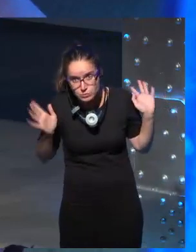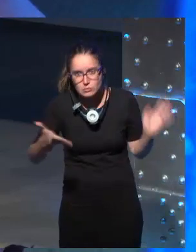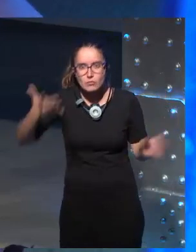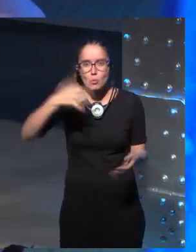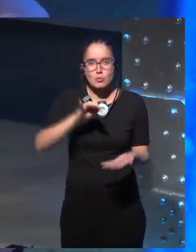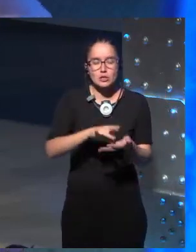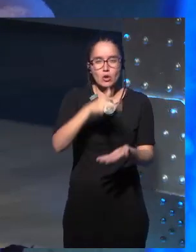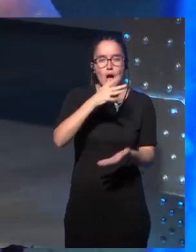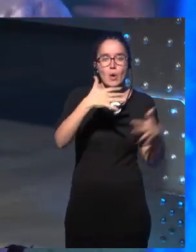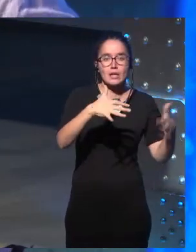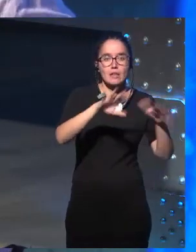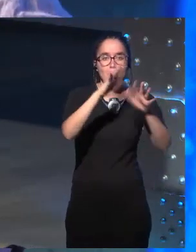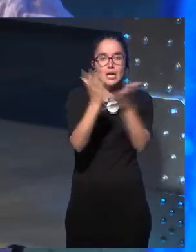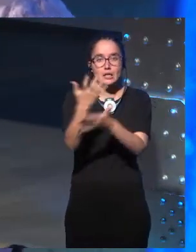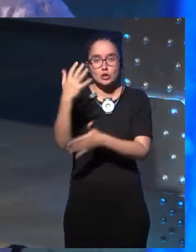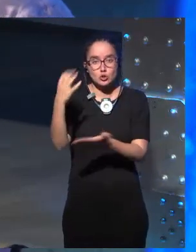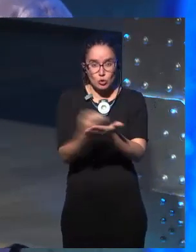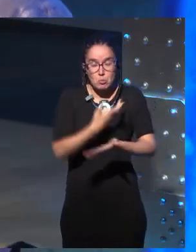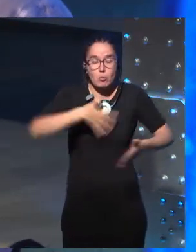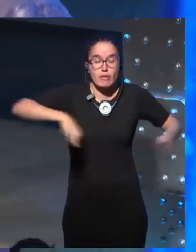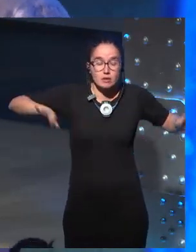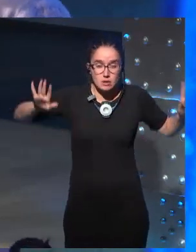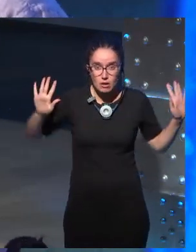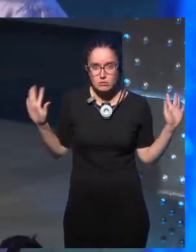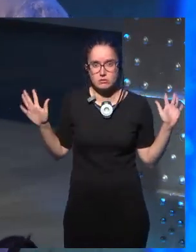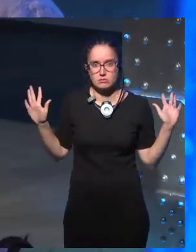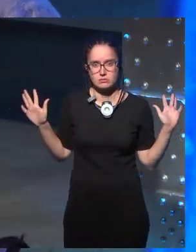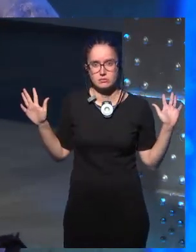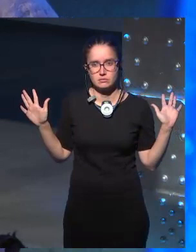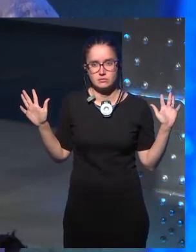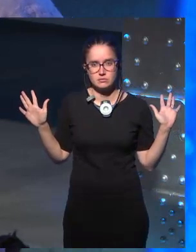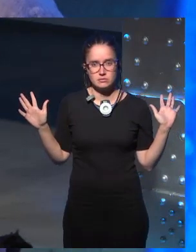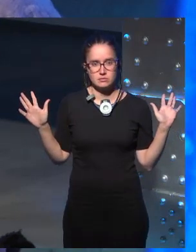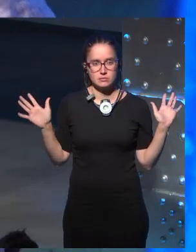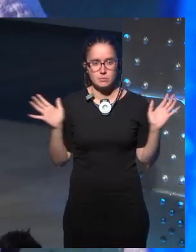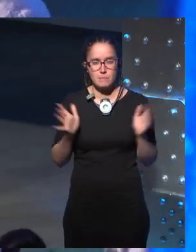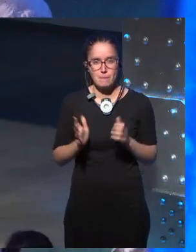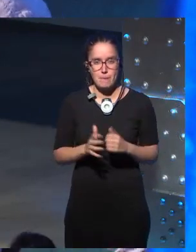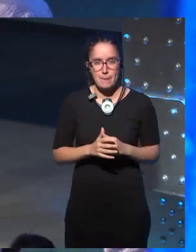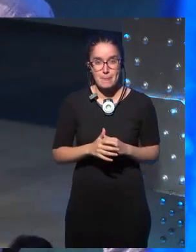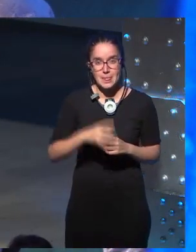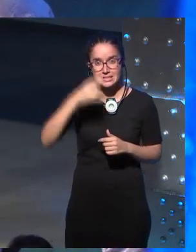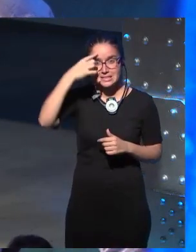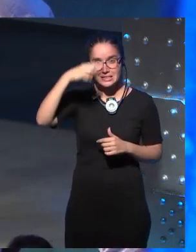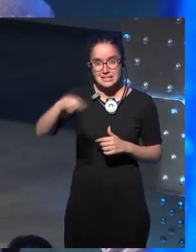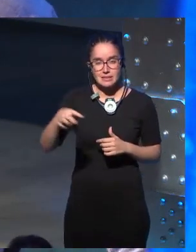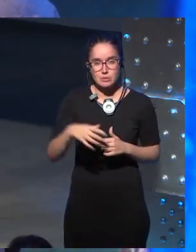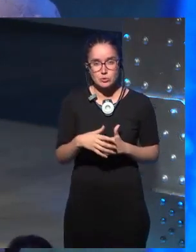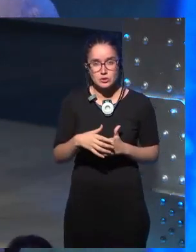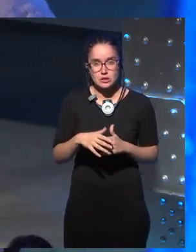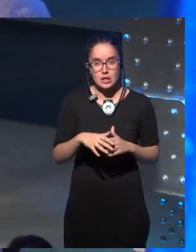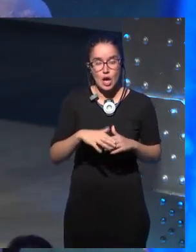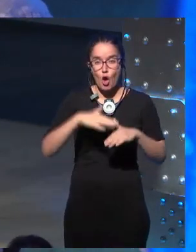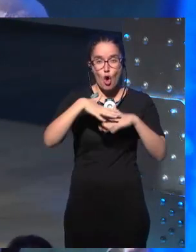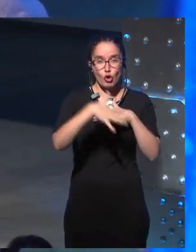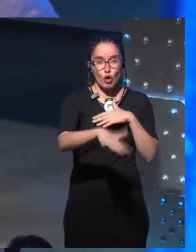everywhere. We kind of know for sure, let's say, that there are oceans of liquid water